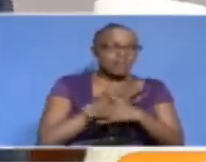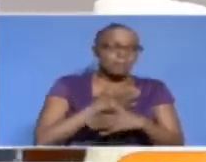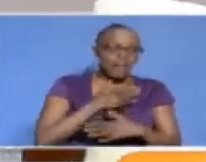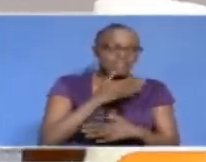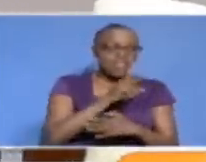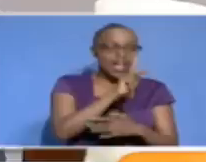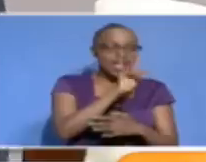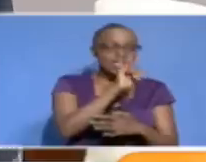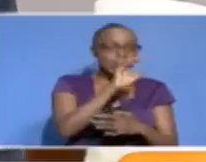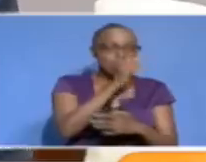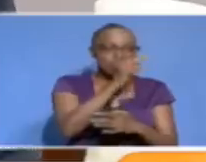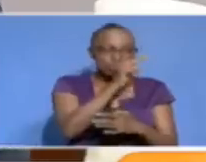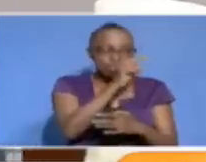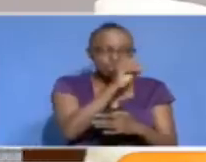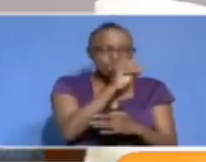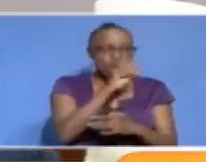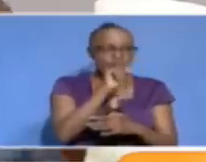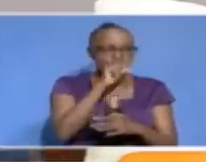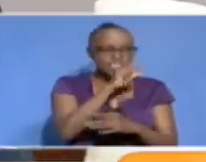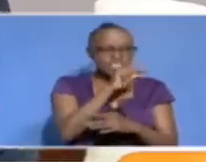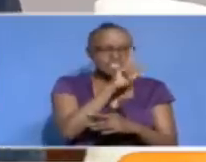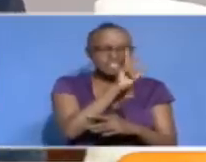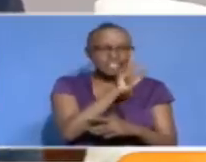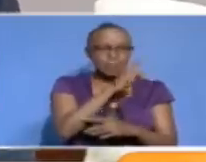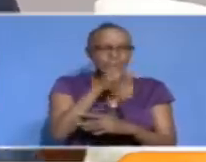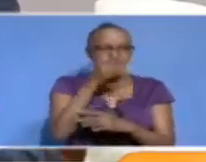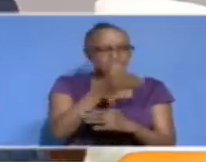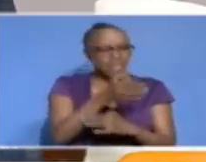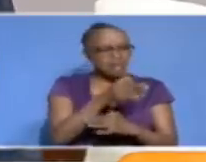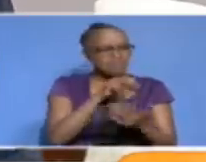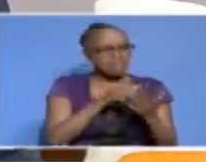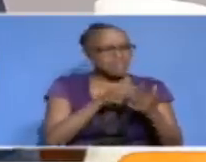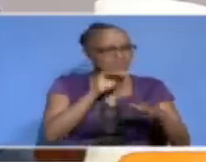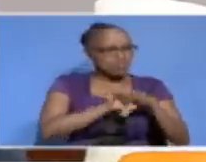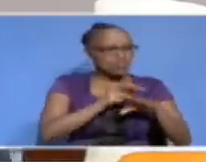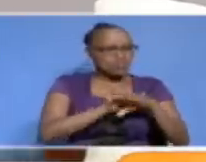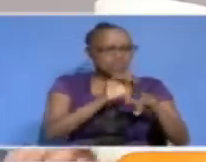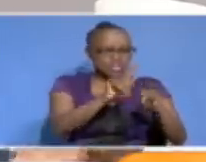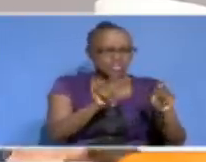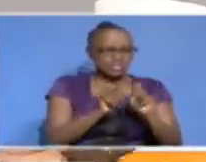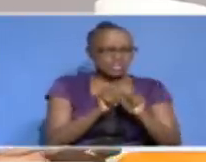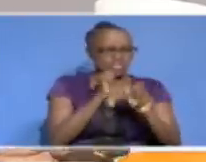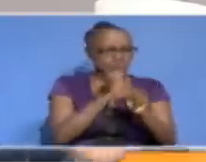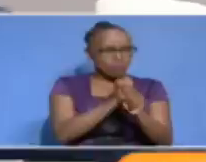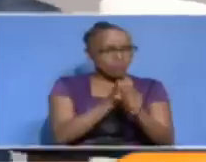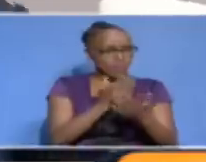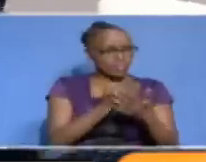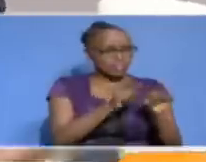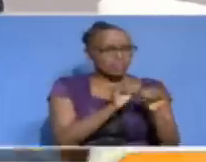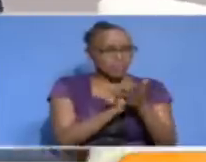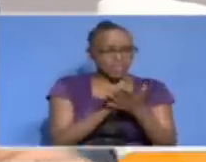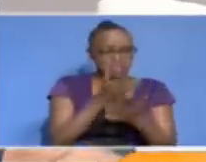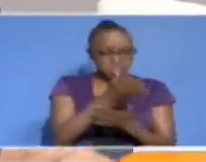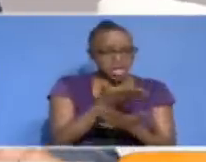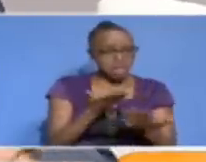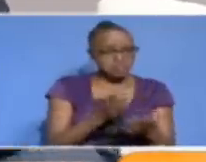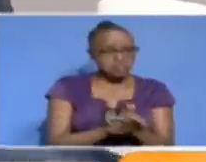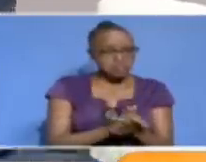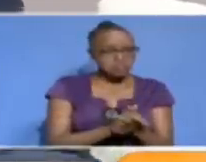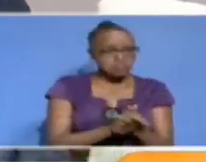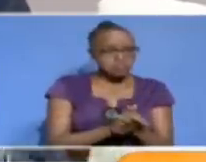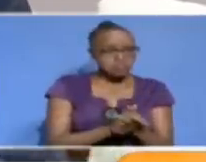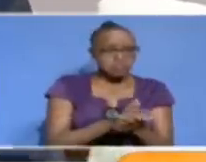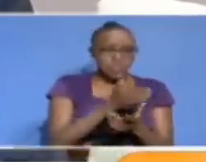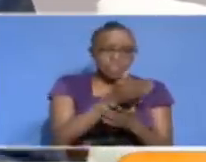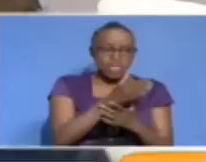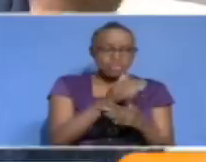there. DPP. AG was there. Mm-hmm. DPP was there. That is a very good teamwork. Even Mathaithe was there. Yeah, is a